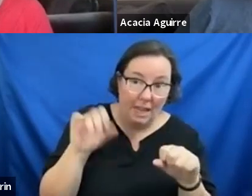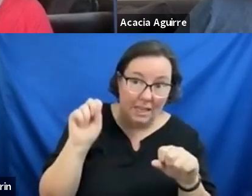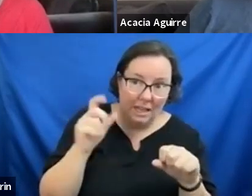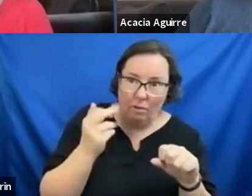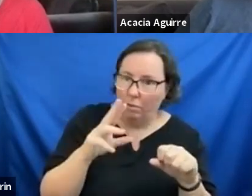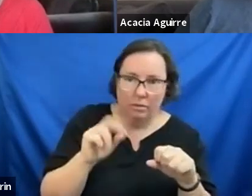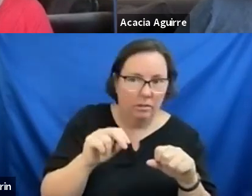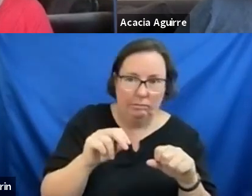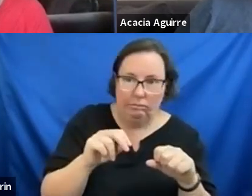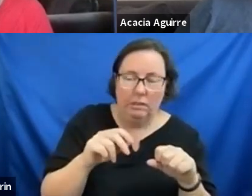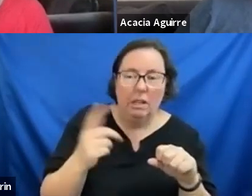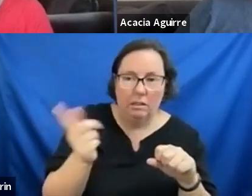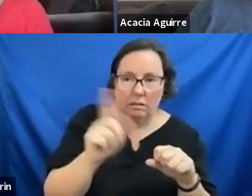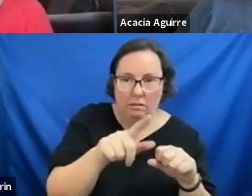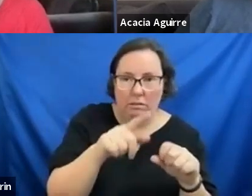or I'm happy to do it.